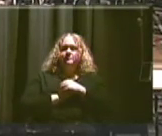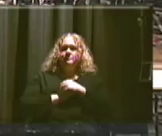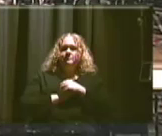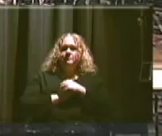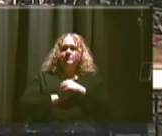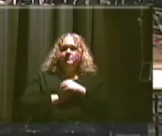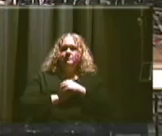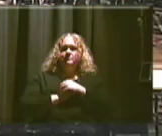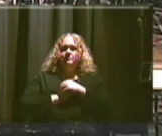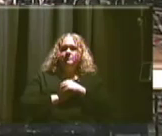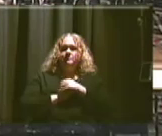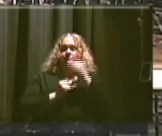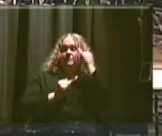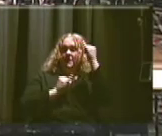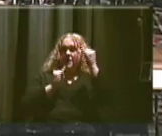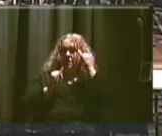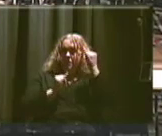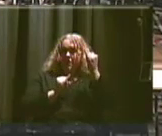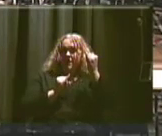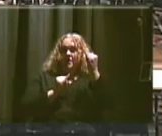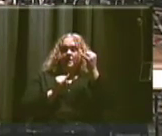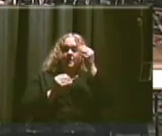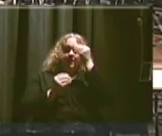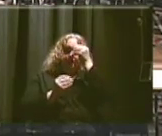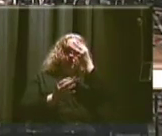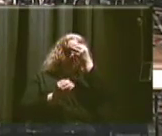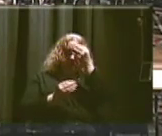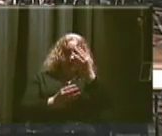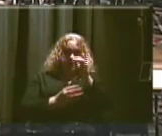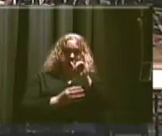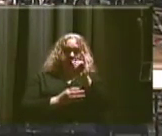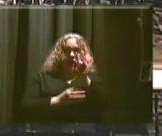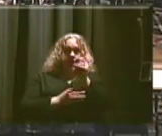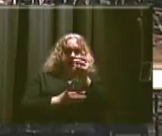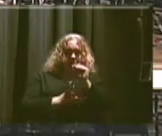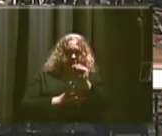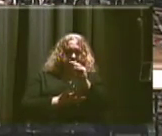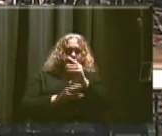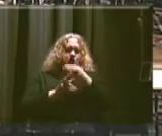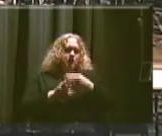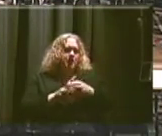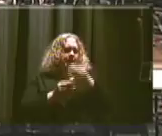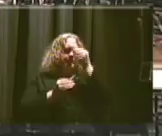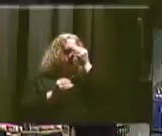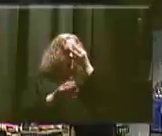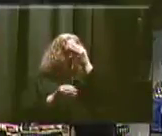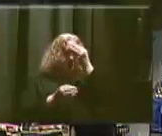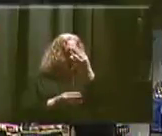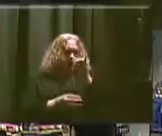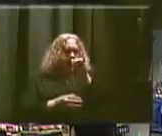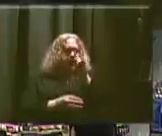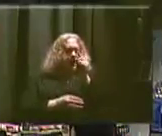information items, we have an agenda item, it's called an information item, and then we also have the